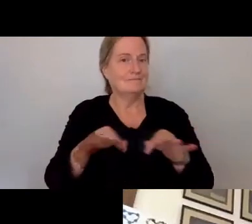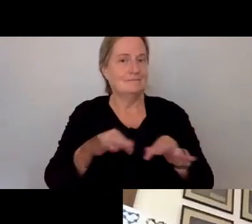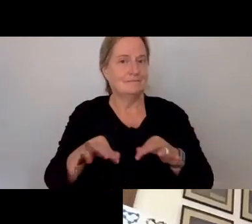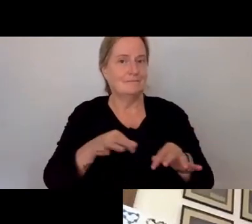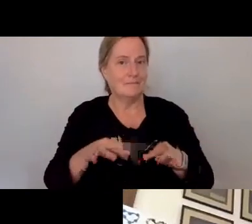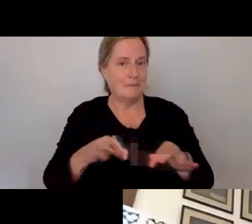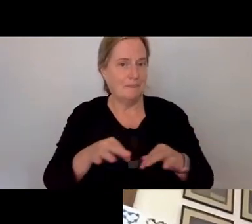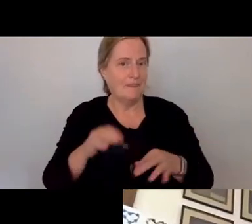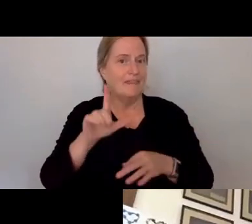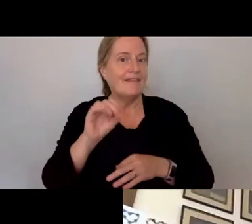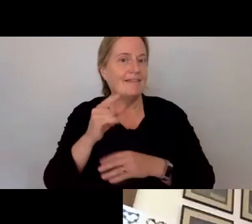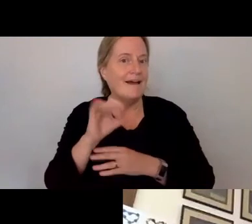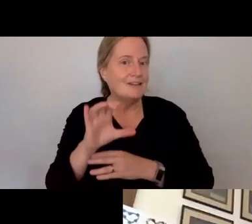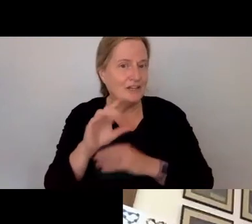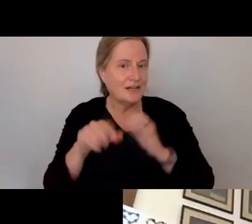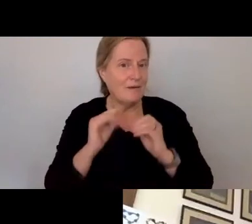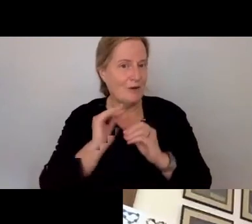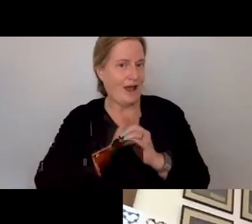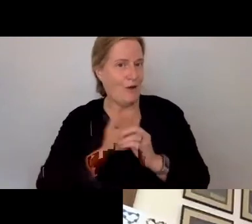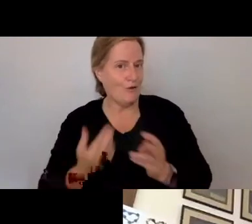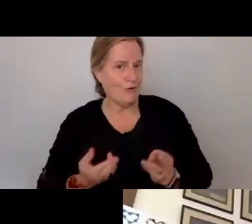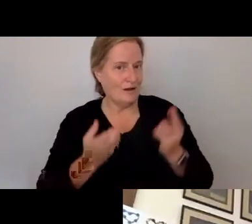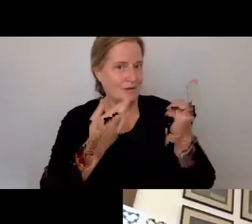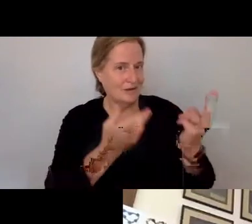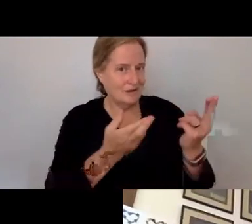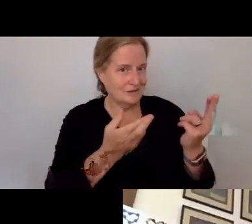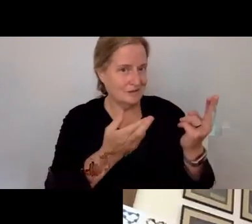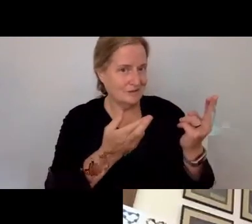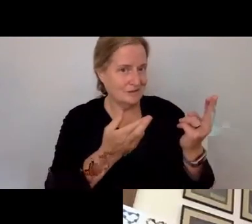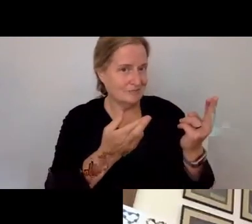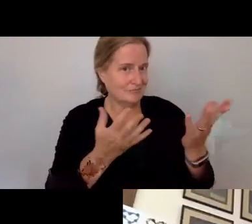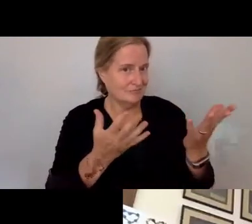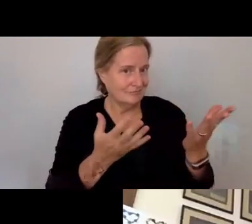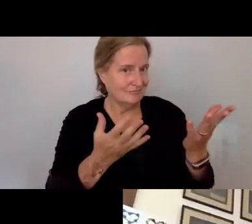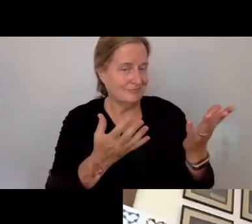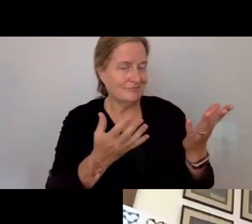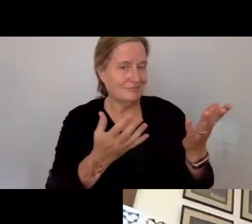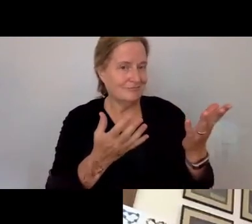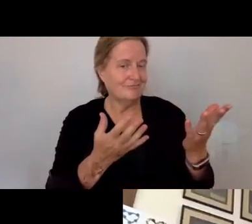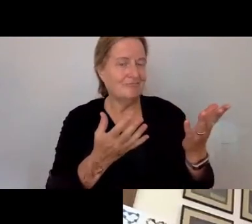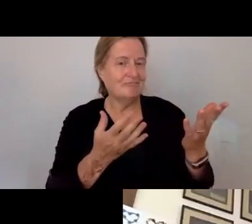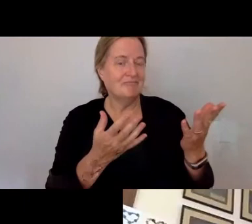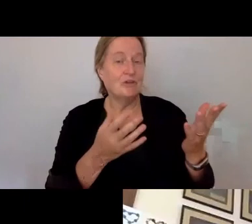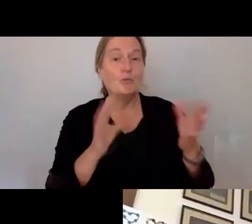the logic of what's going on in the political realm.